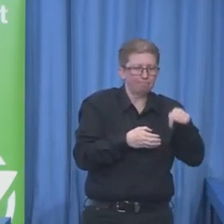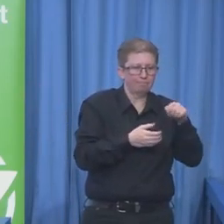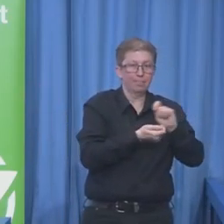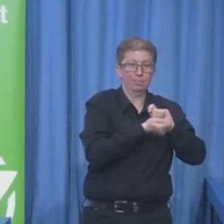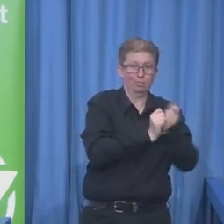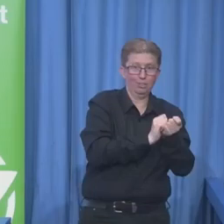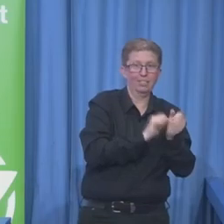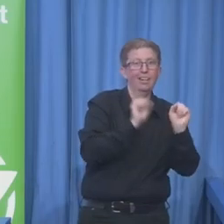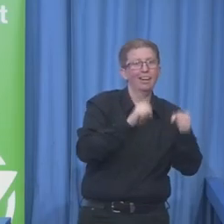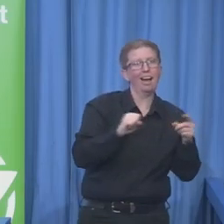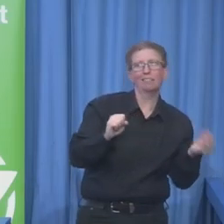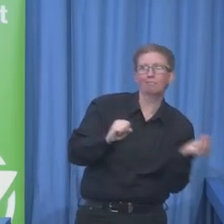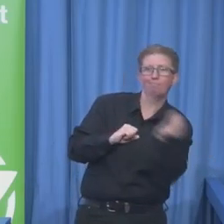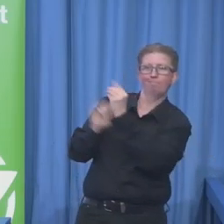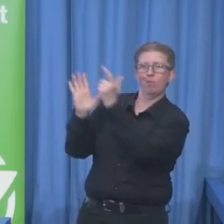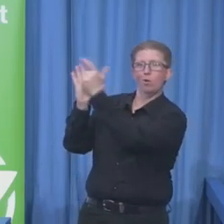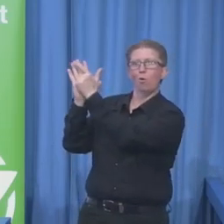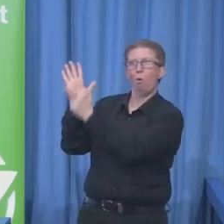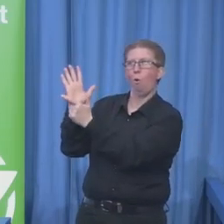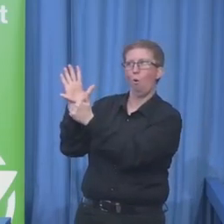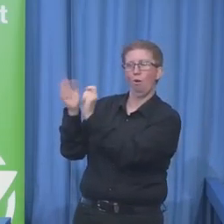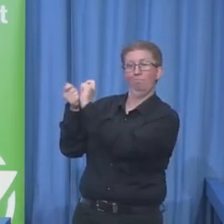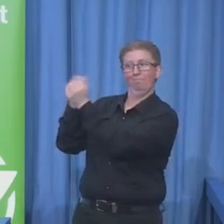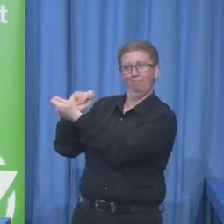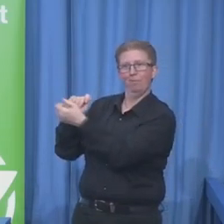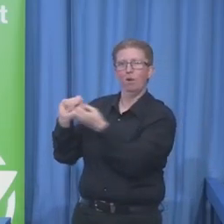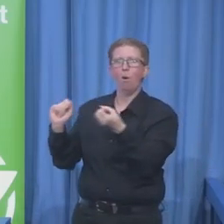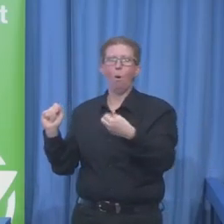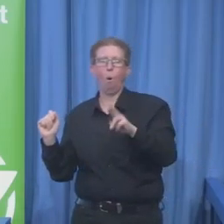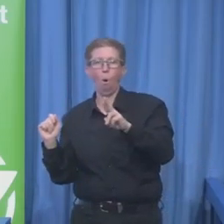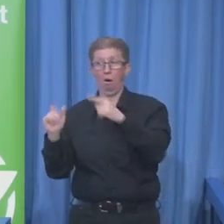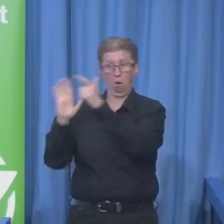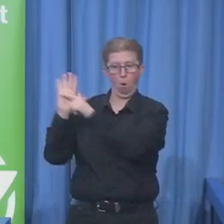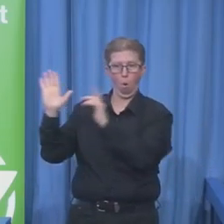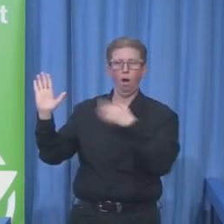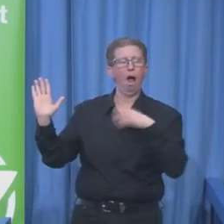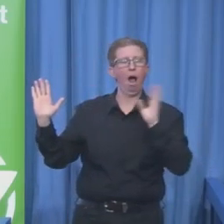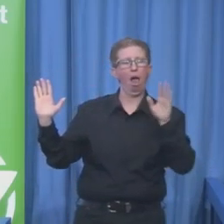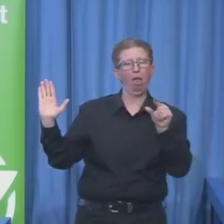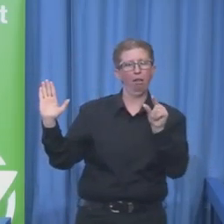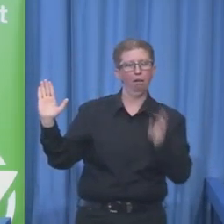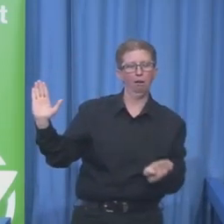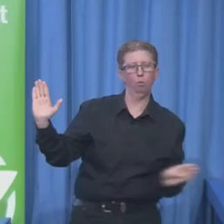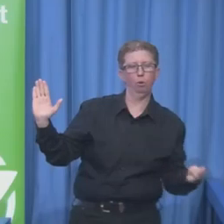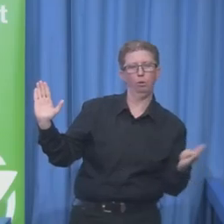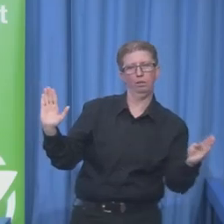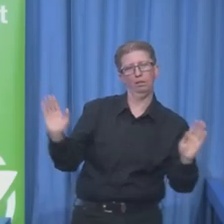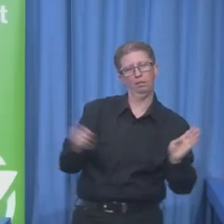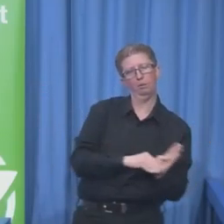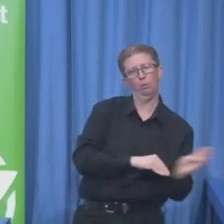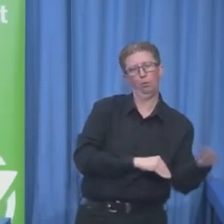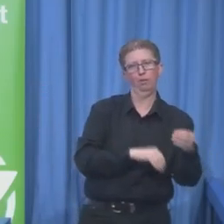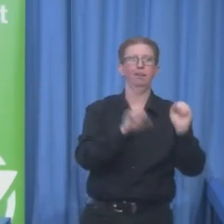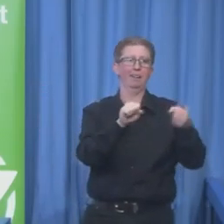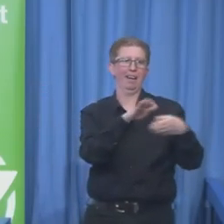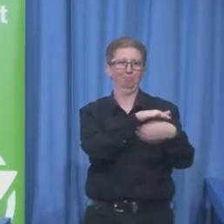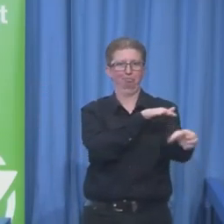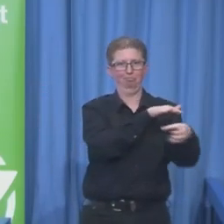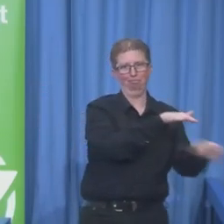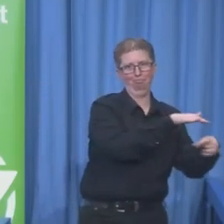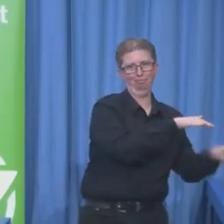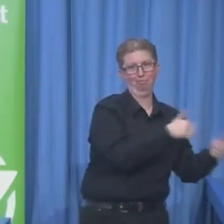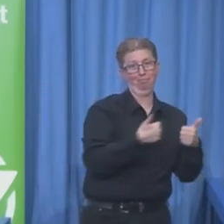It's usually changes at policy level take a long time. People right now have the risk of losing benefits by employment,